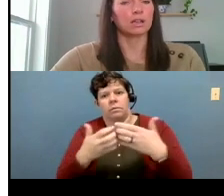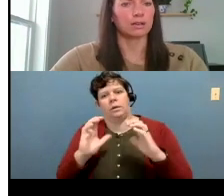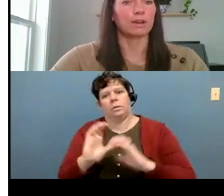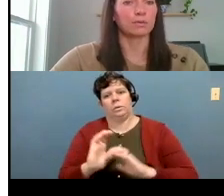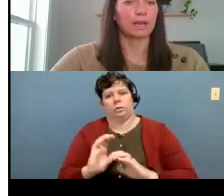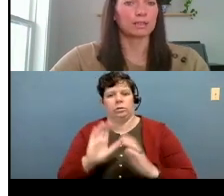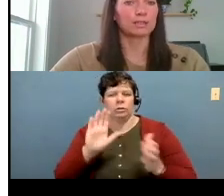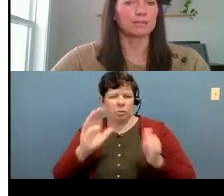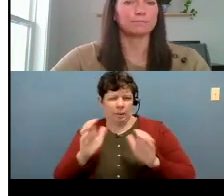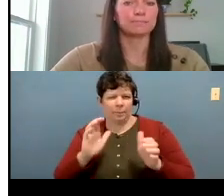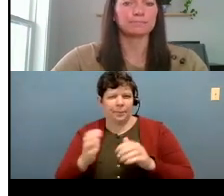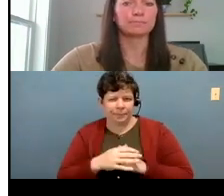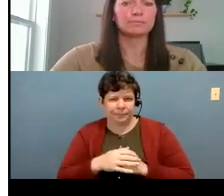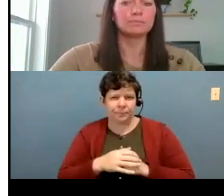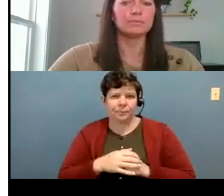against unidentified remains.